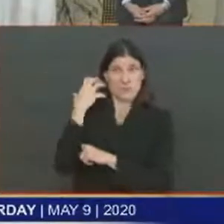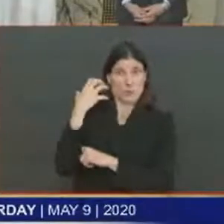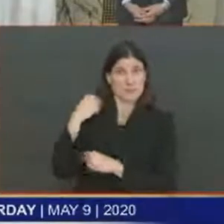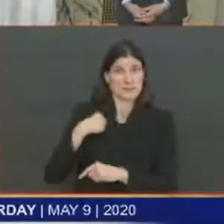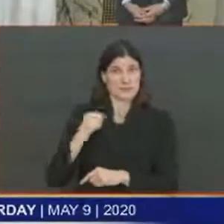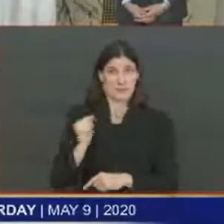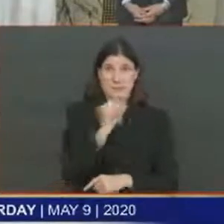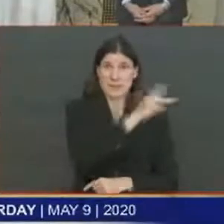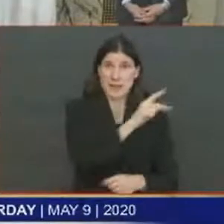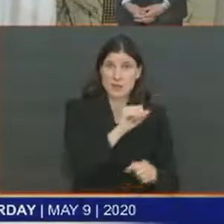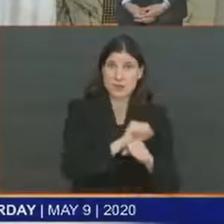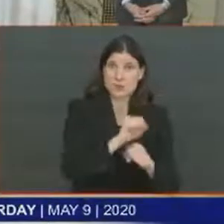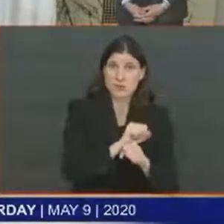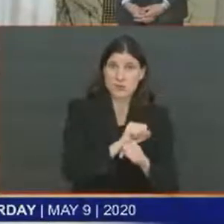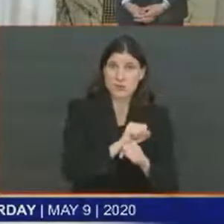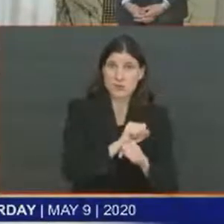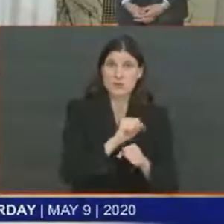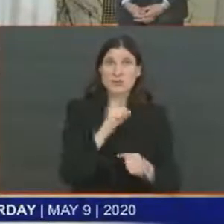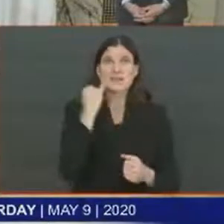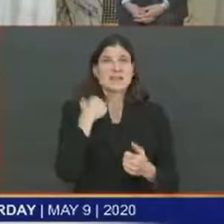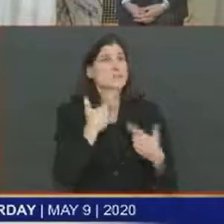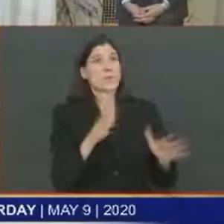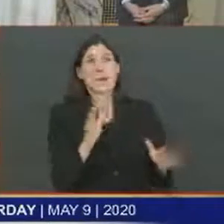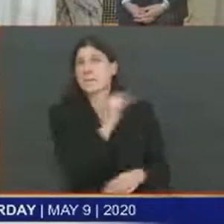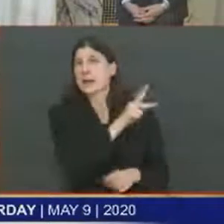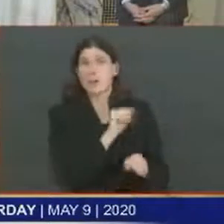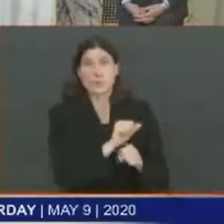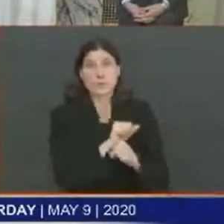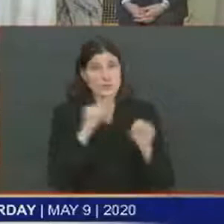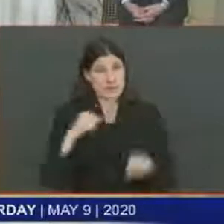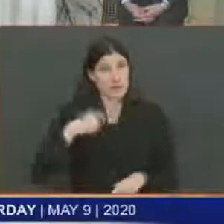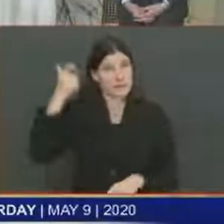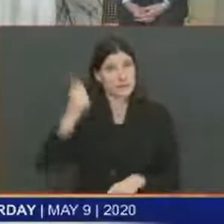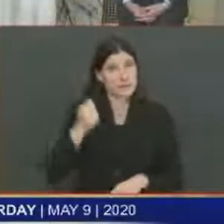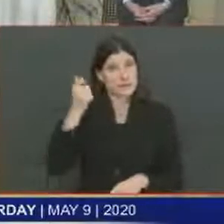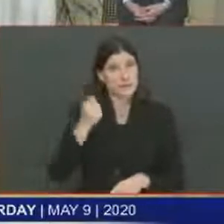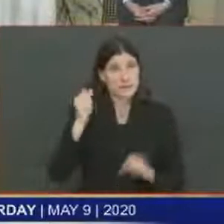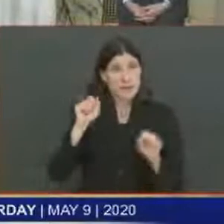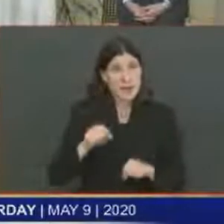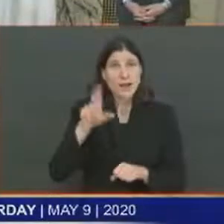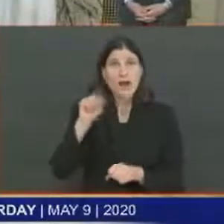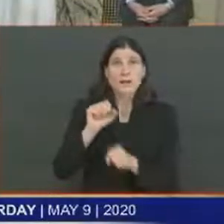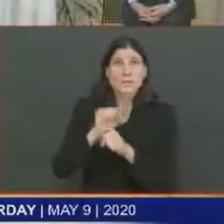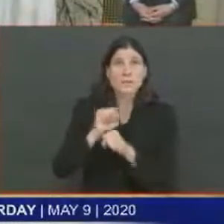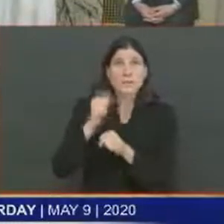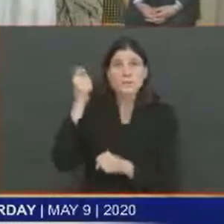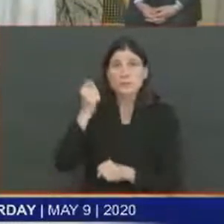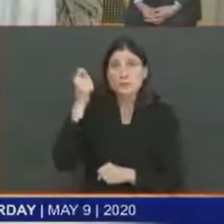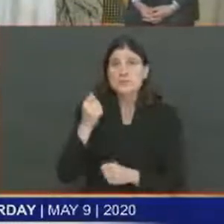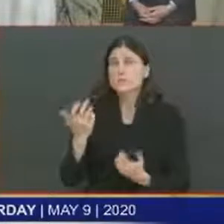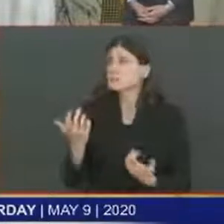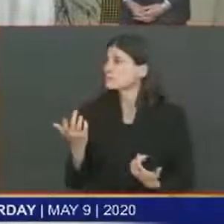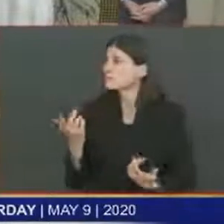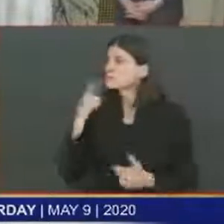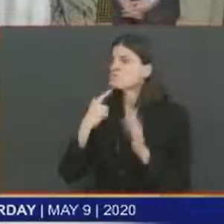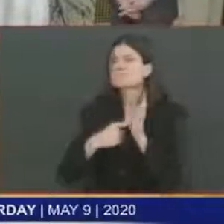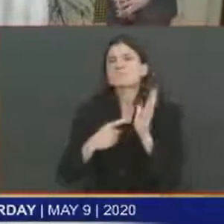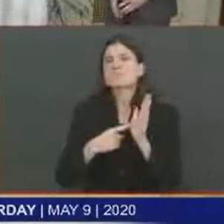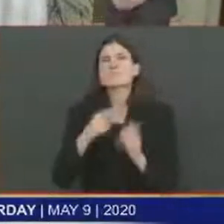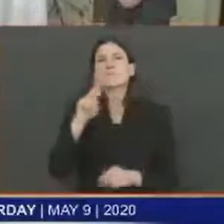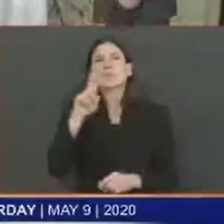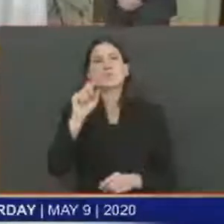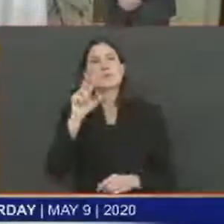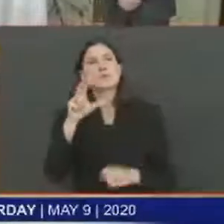And will this include gig economy workers? The second one. Yeah, okay, sorry. I